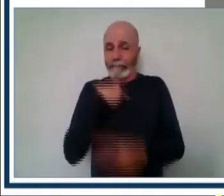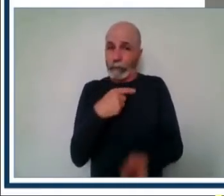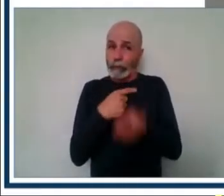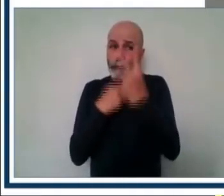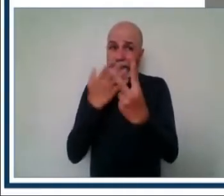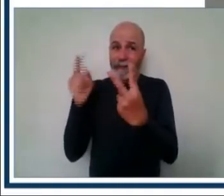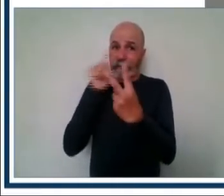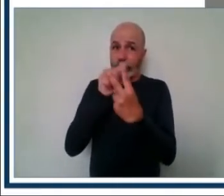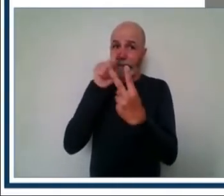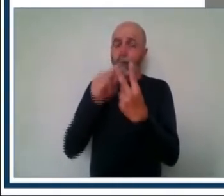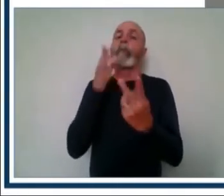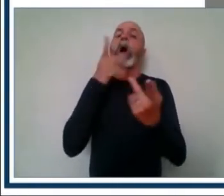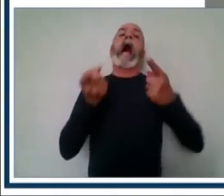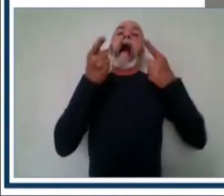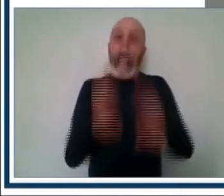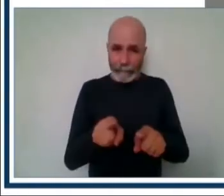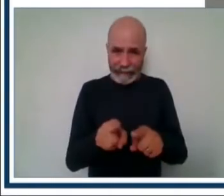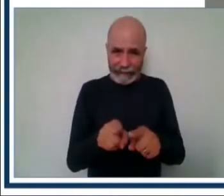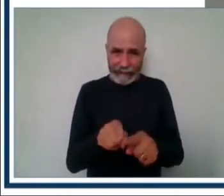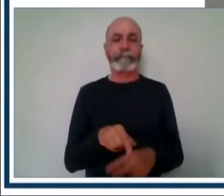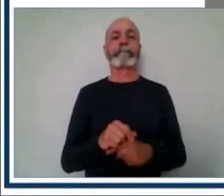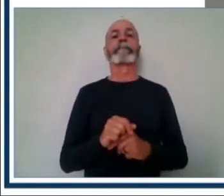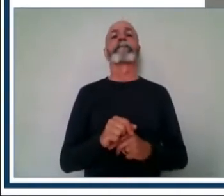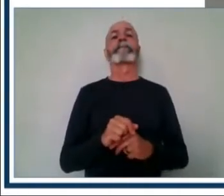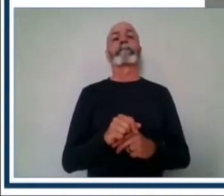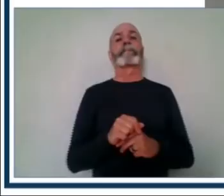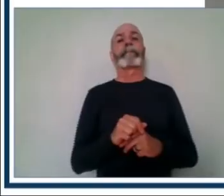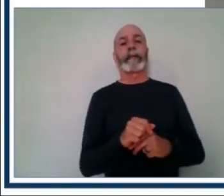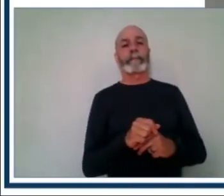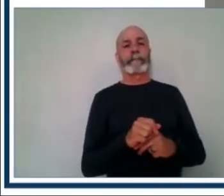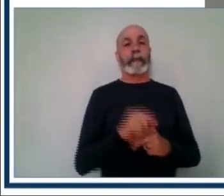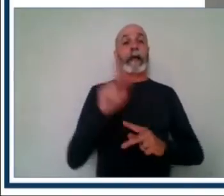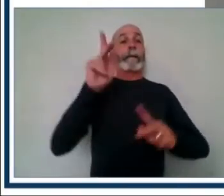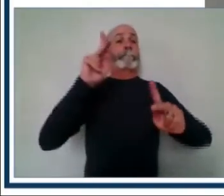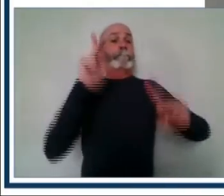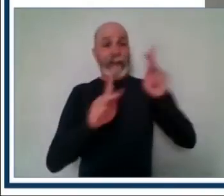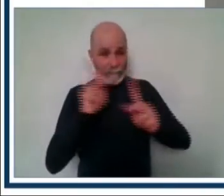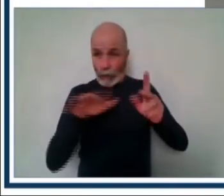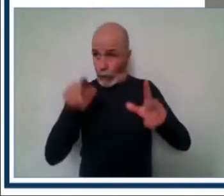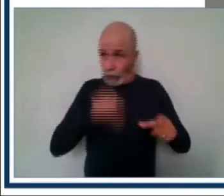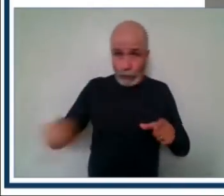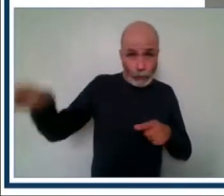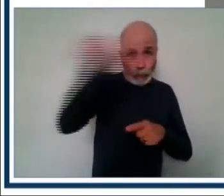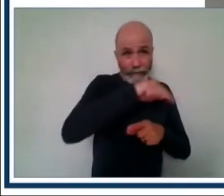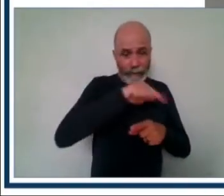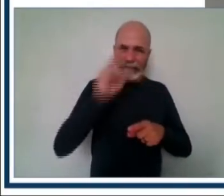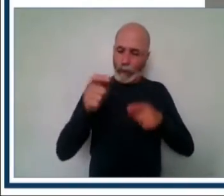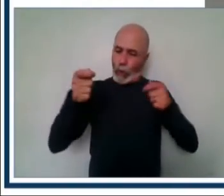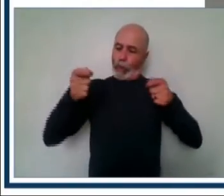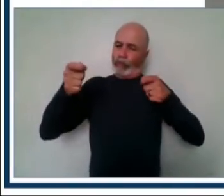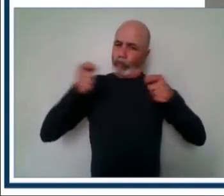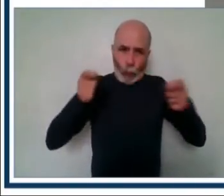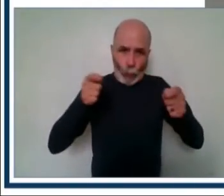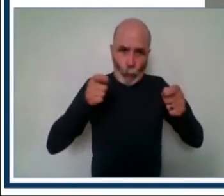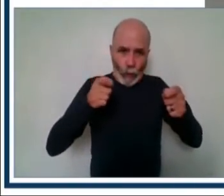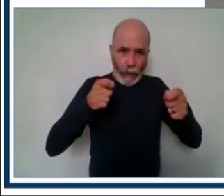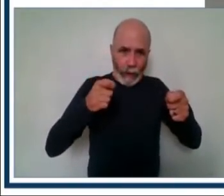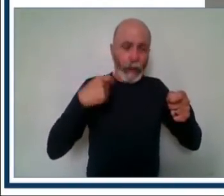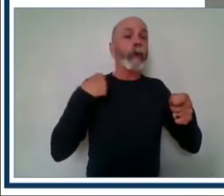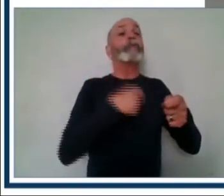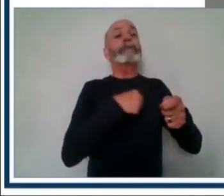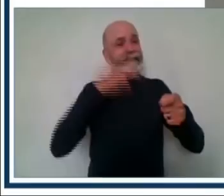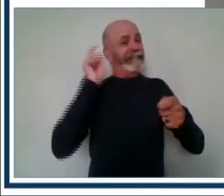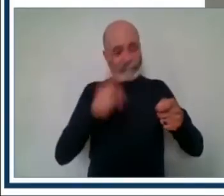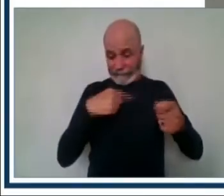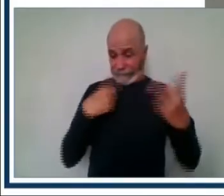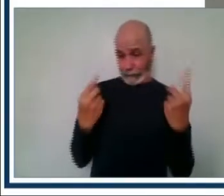path. Either we get things under control now, and we can loosen restrictions as we head into the summer,